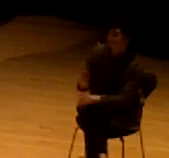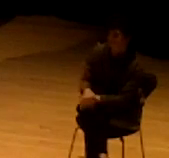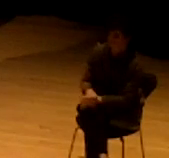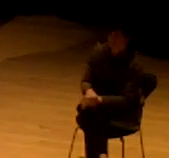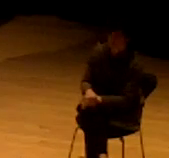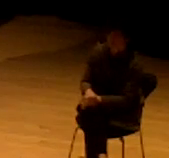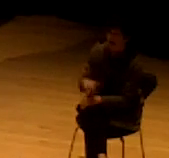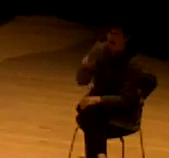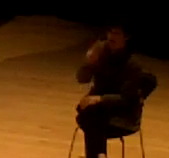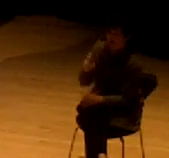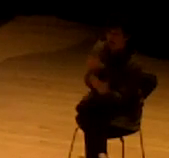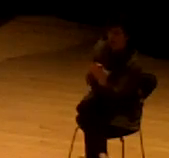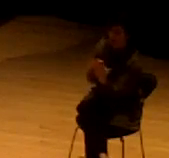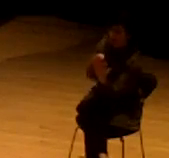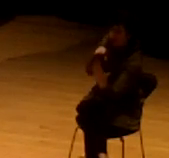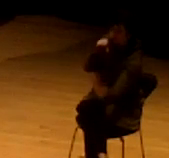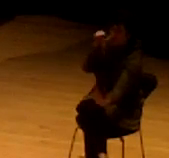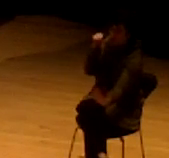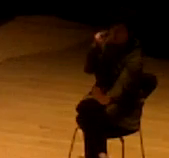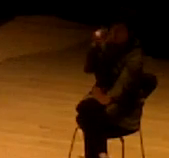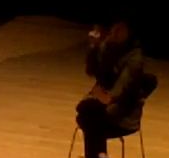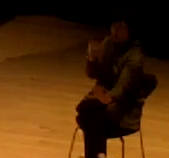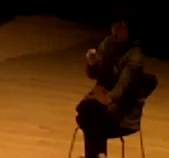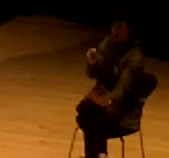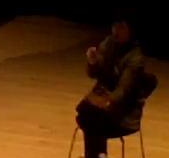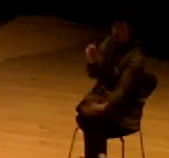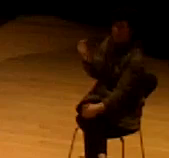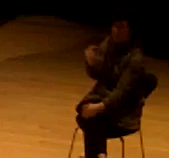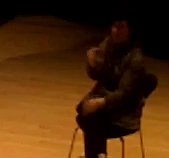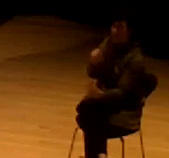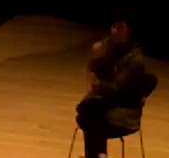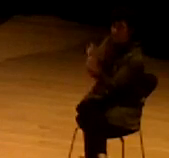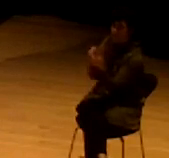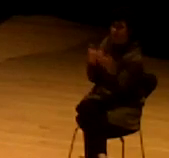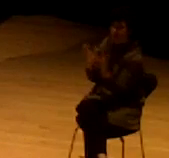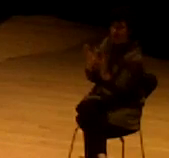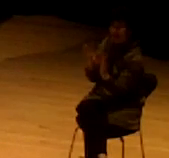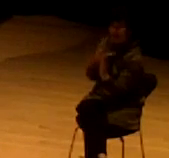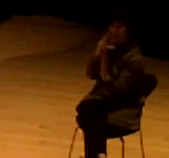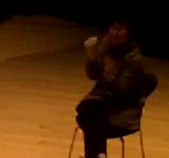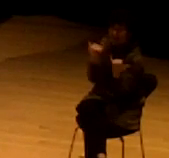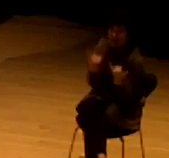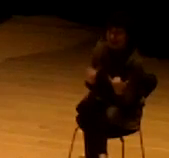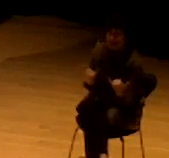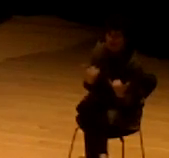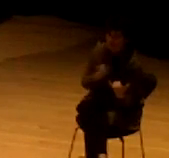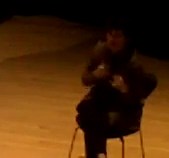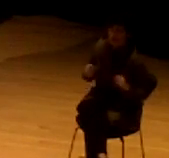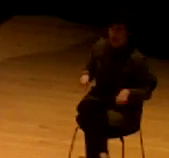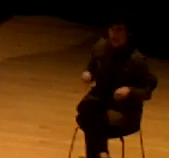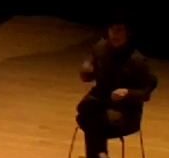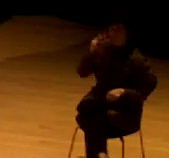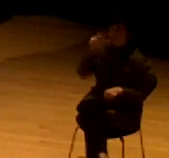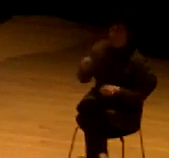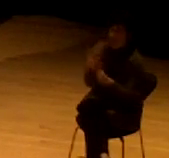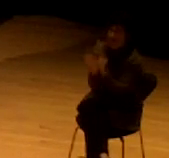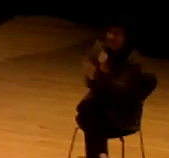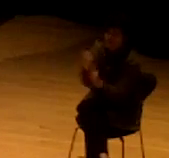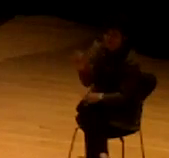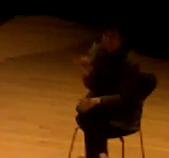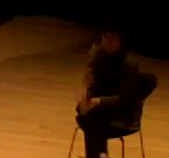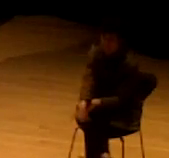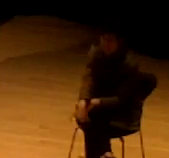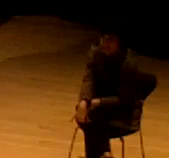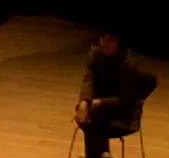at Gregg like that because it really mattered, I'm looking at everybody like that, including myself. Well, mm-hmm. less myself,